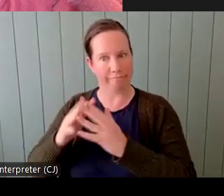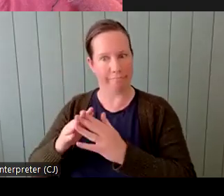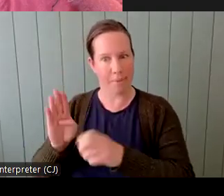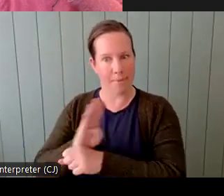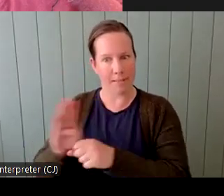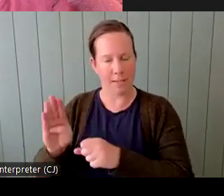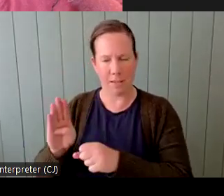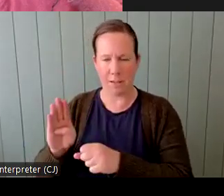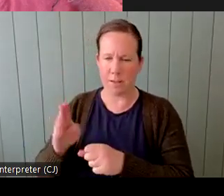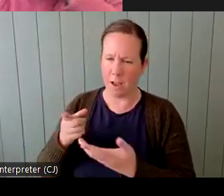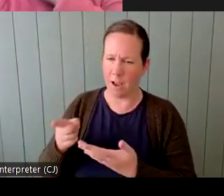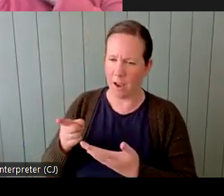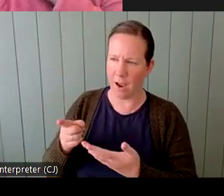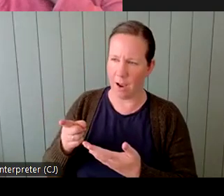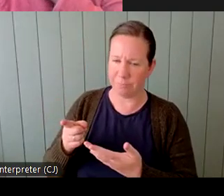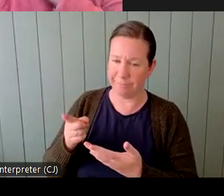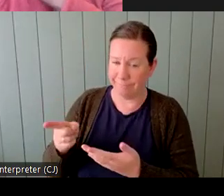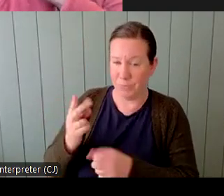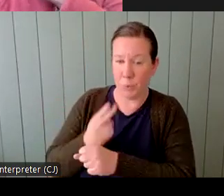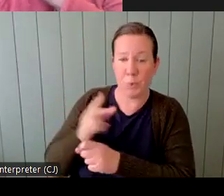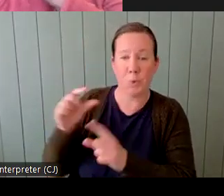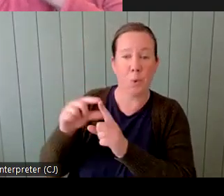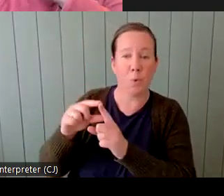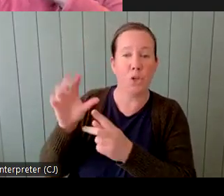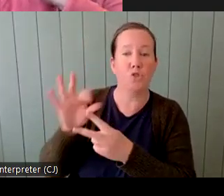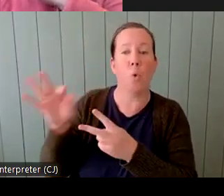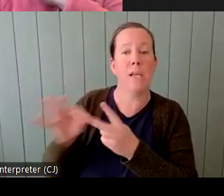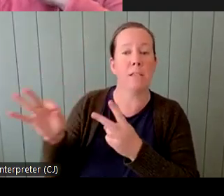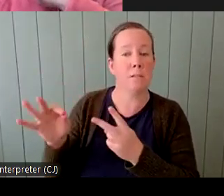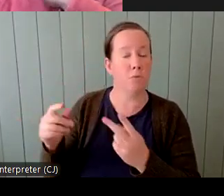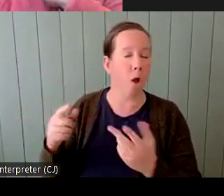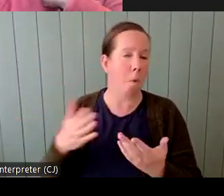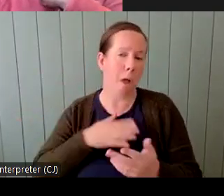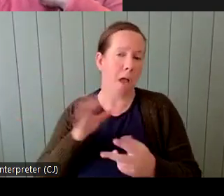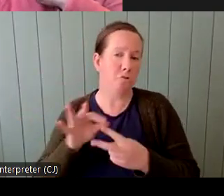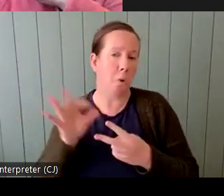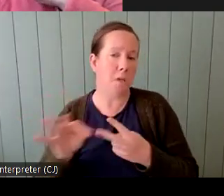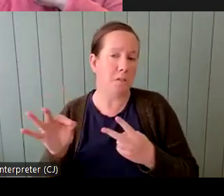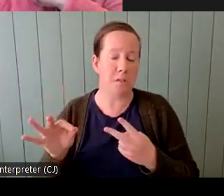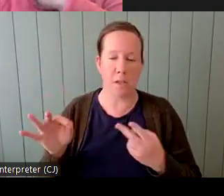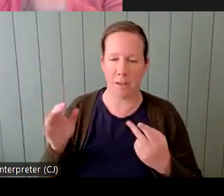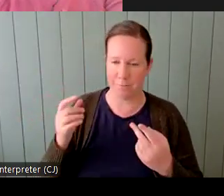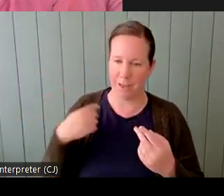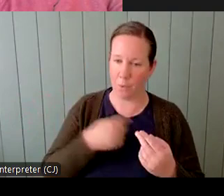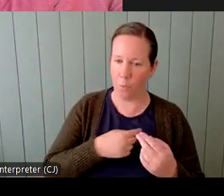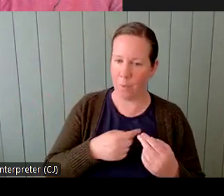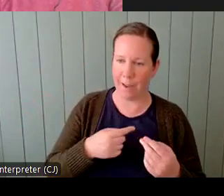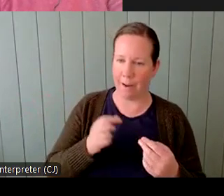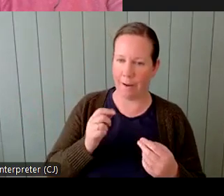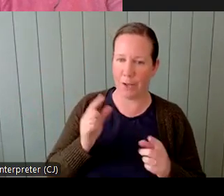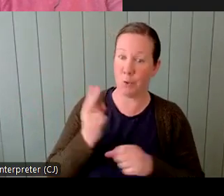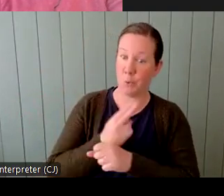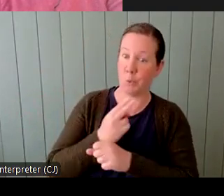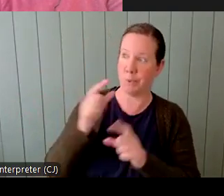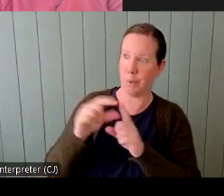and we use the word choice so loosely in our disability world, but yet there is no